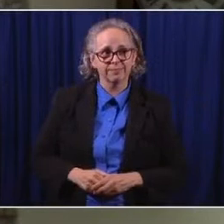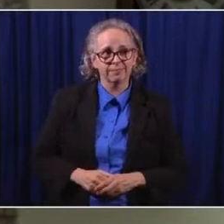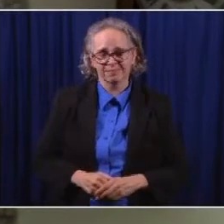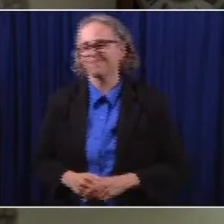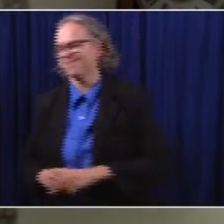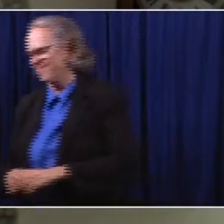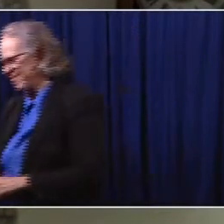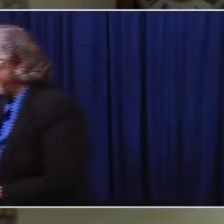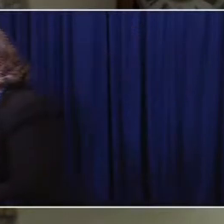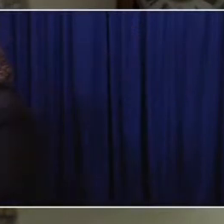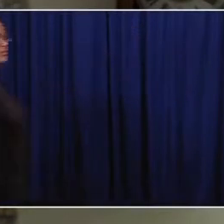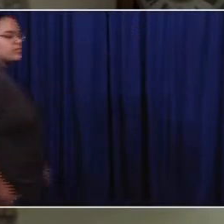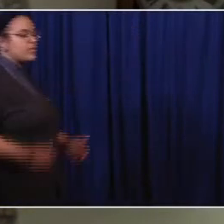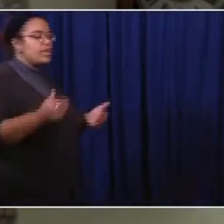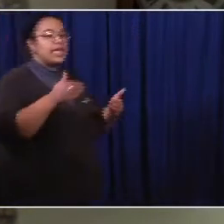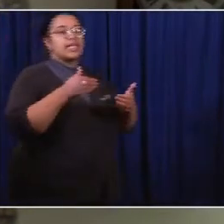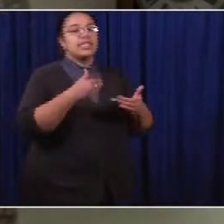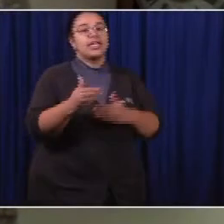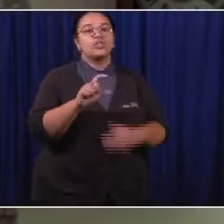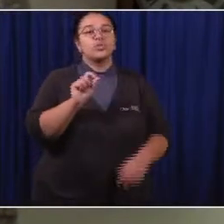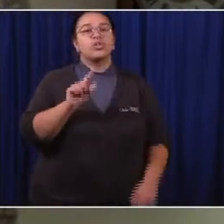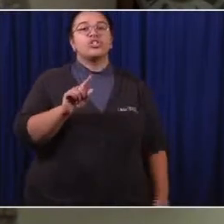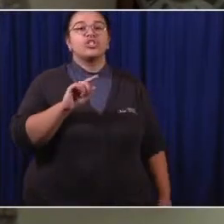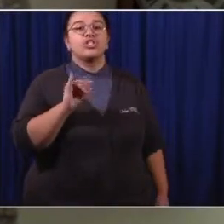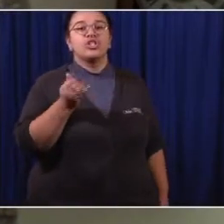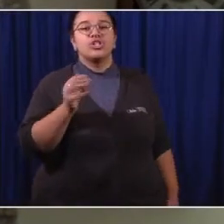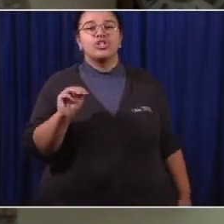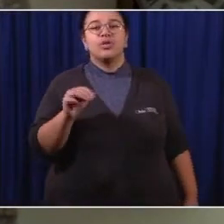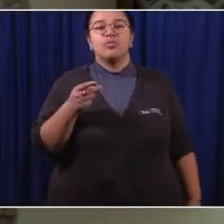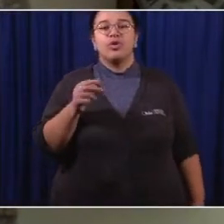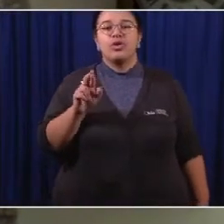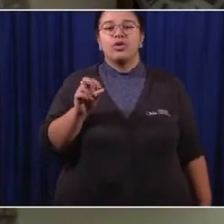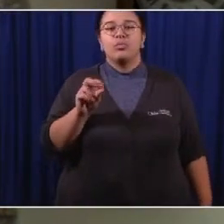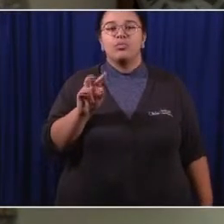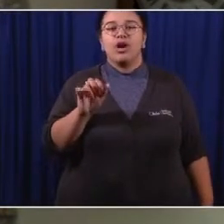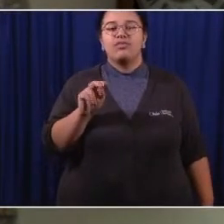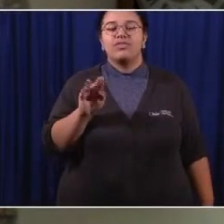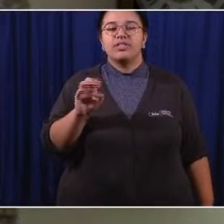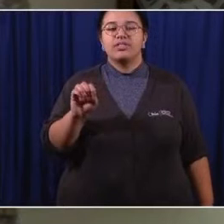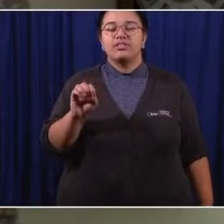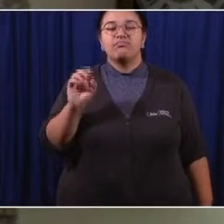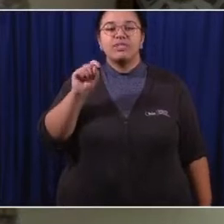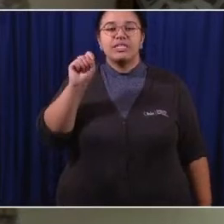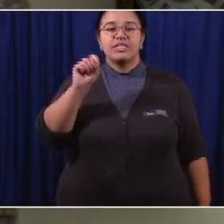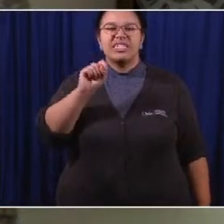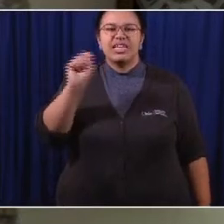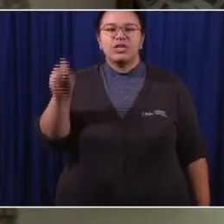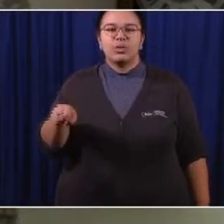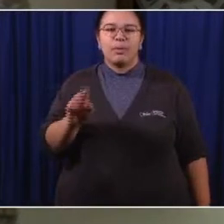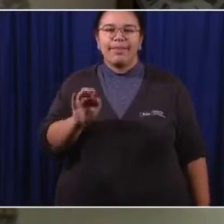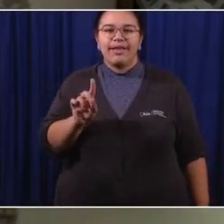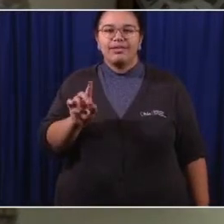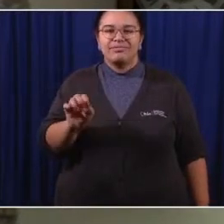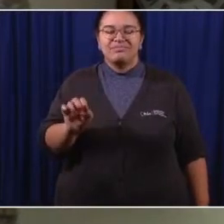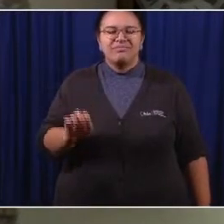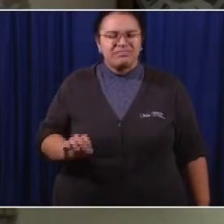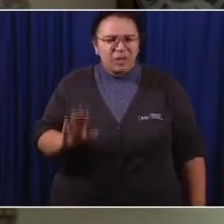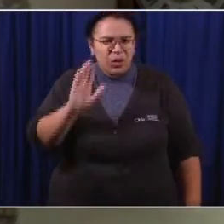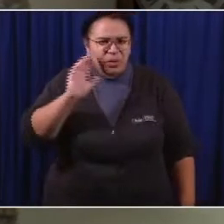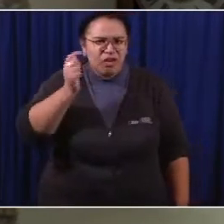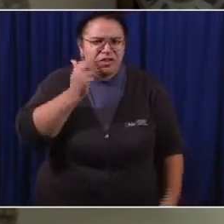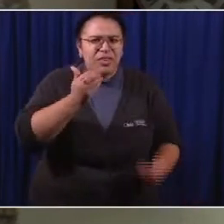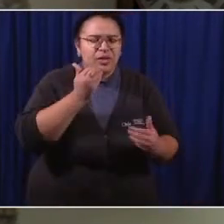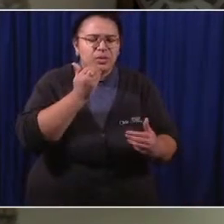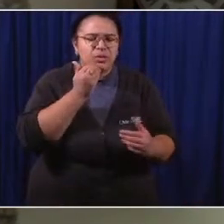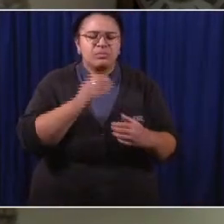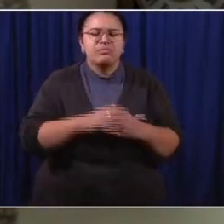Next question is from Jim Province at the Toledo Blade. Hello, Governor. Thanks again for doing this. Lawmakers this week